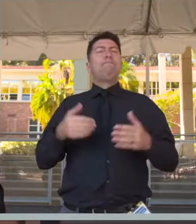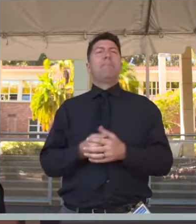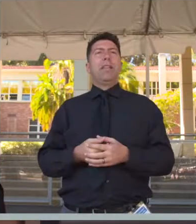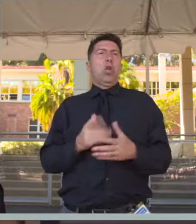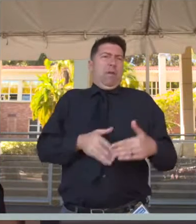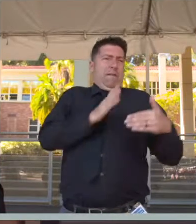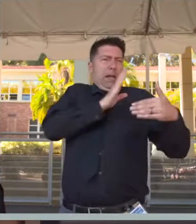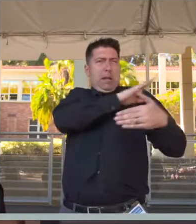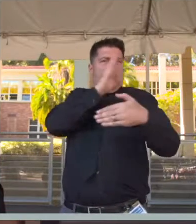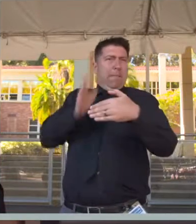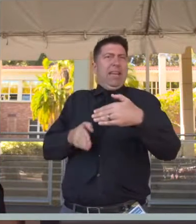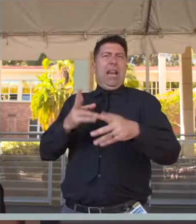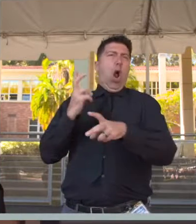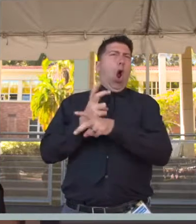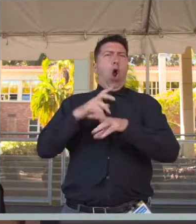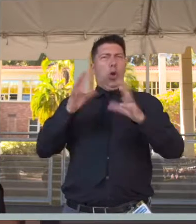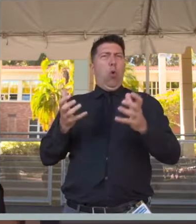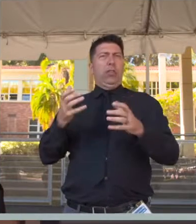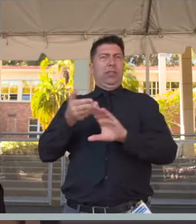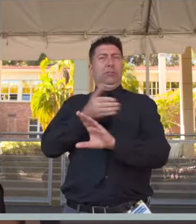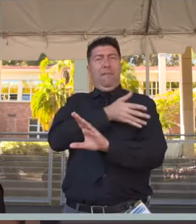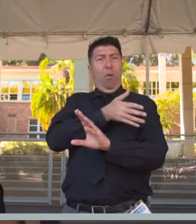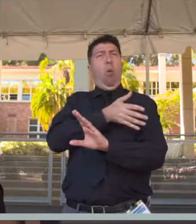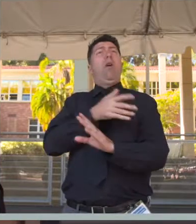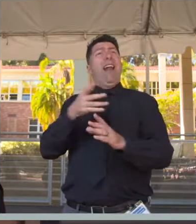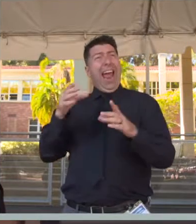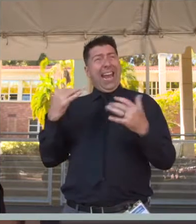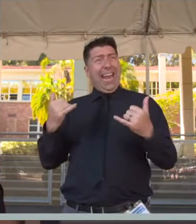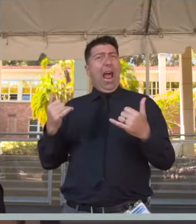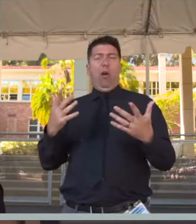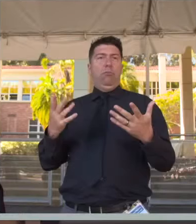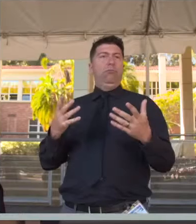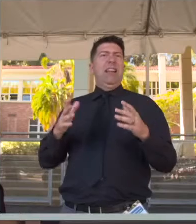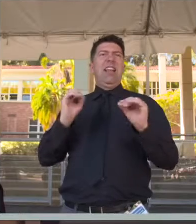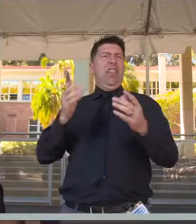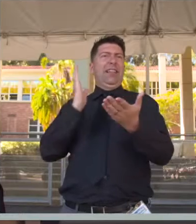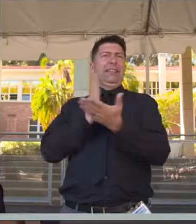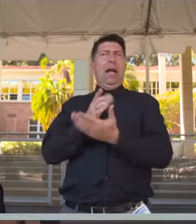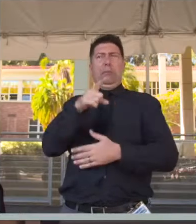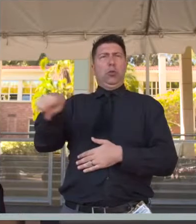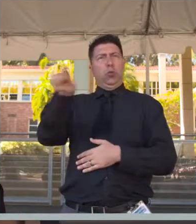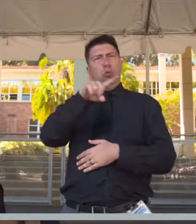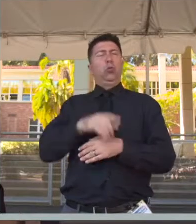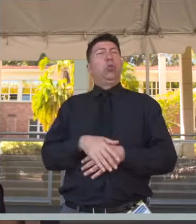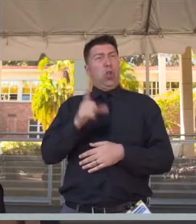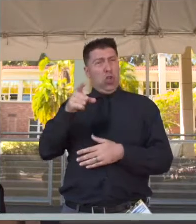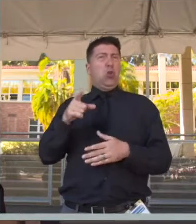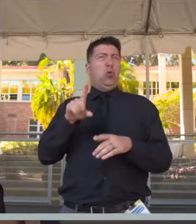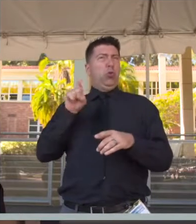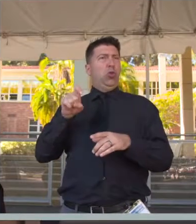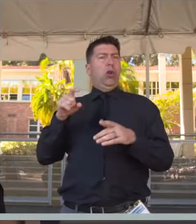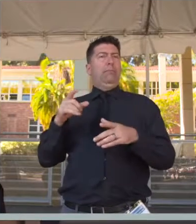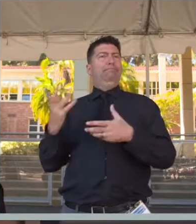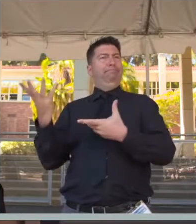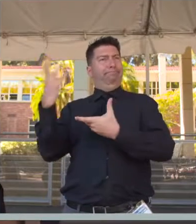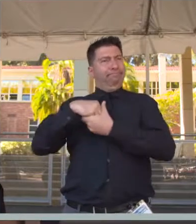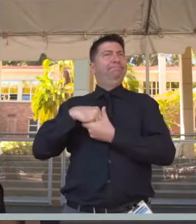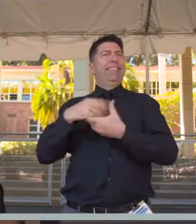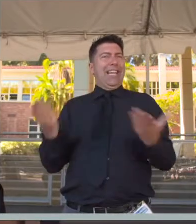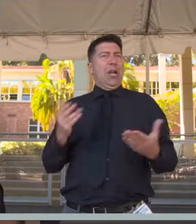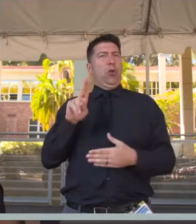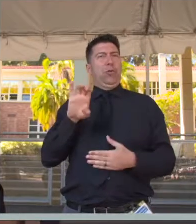the most difficult courses you needed to take, and in the end, nothing defeated you. You belong at UCLA, and you